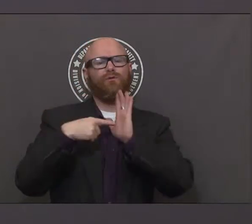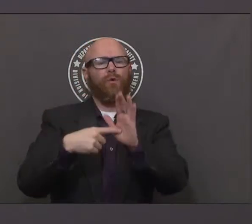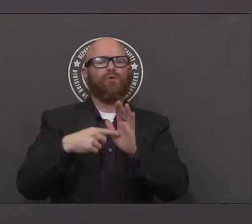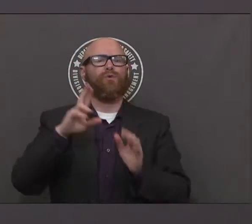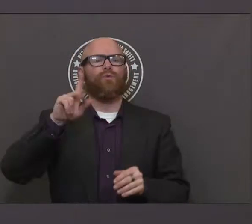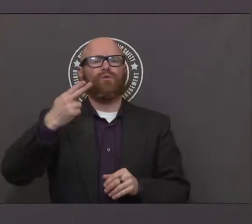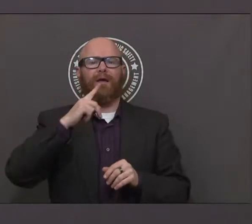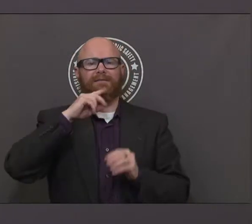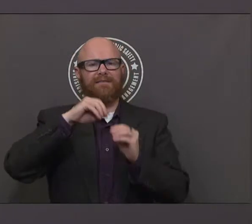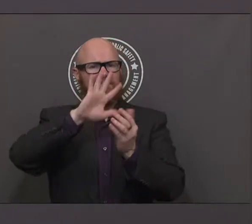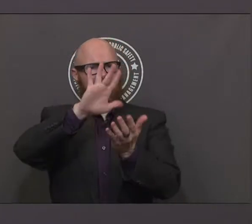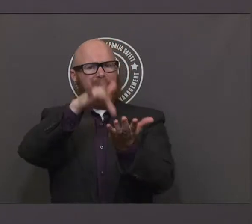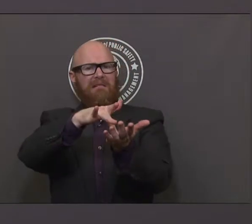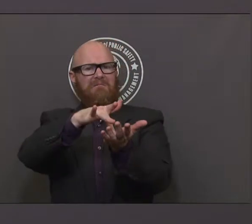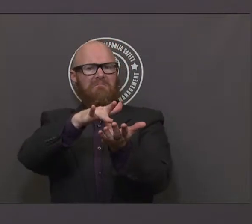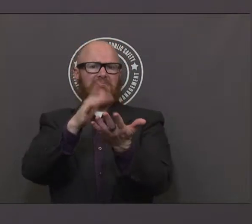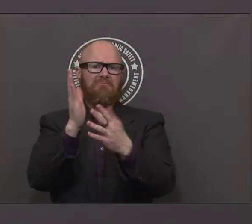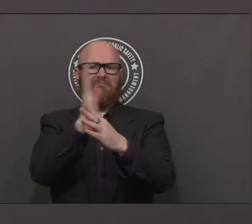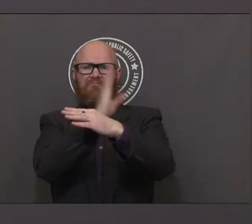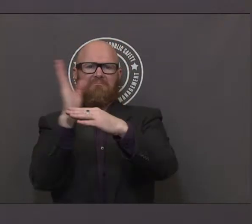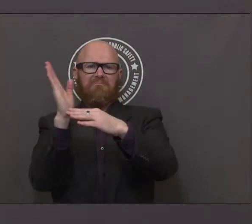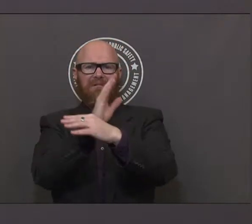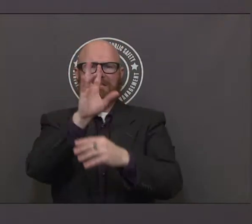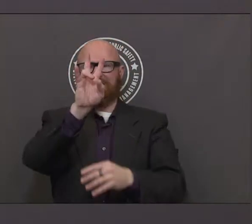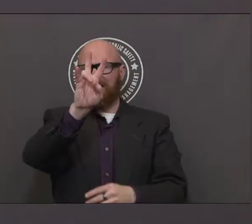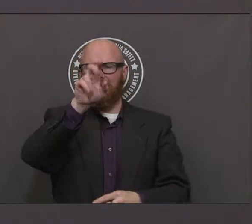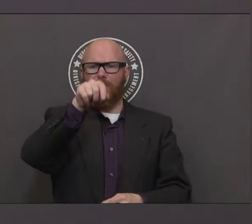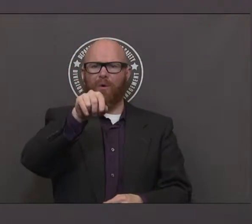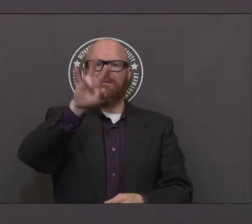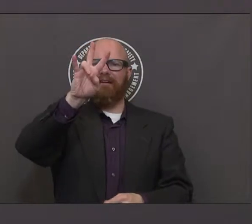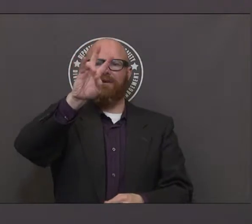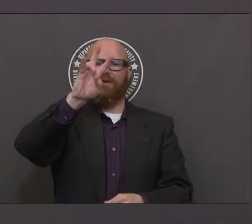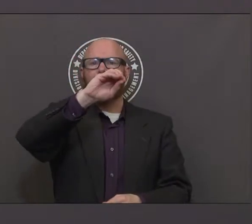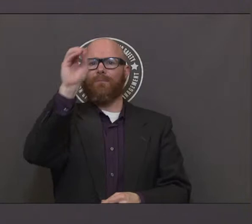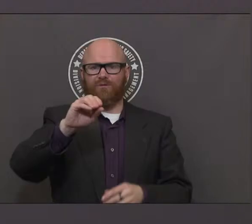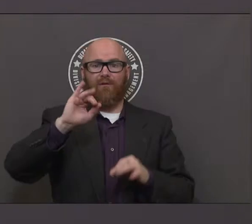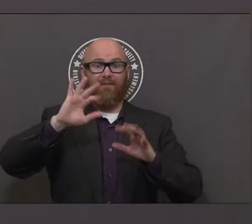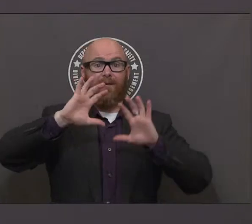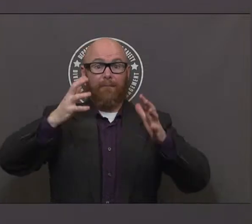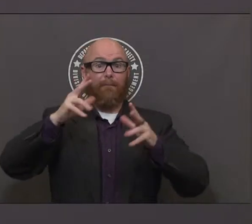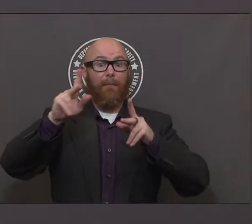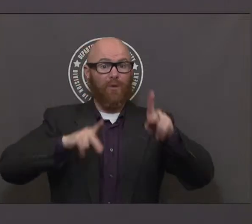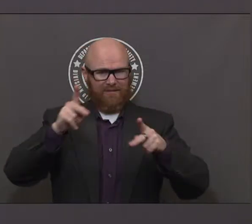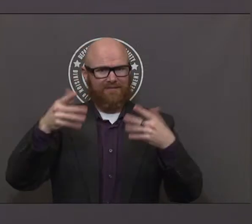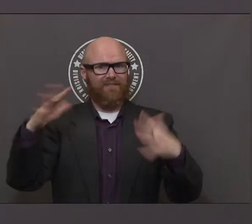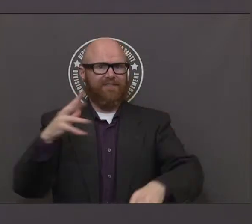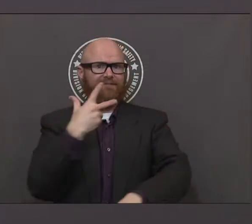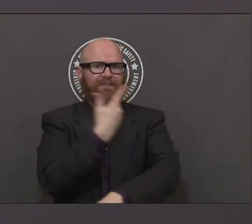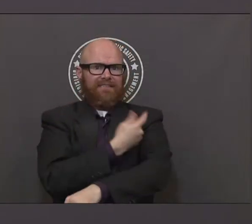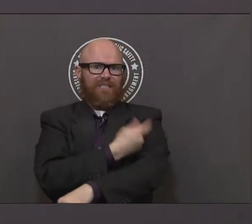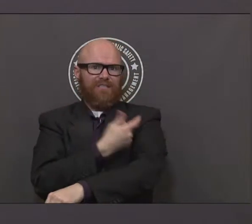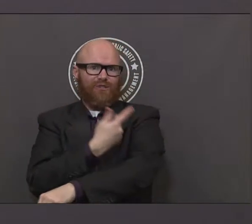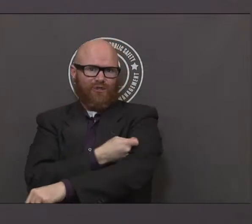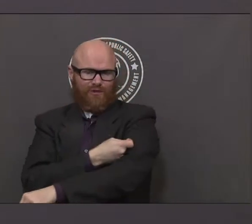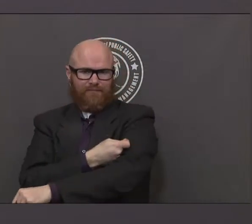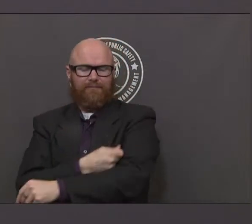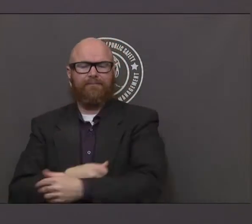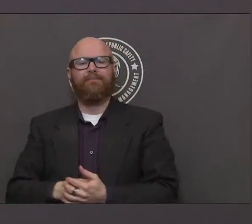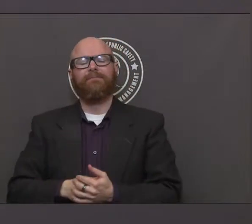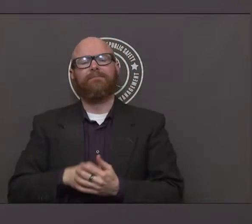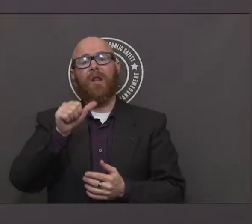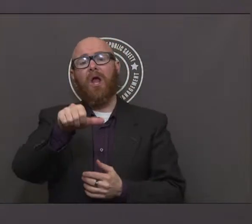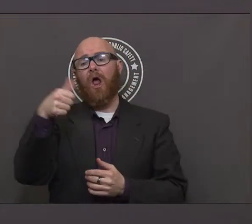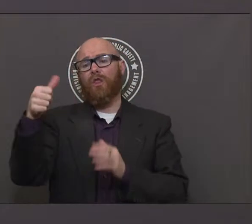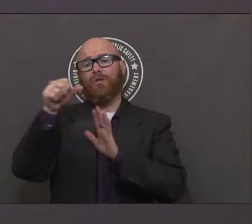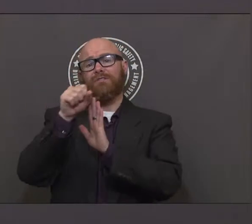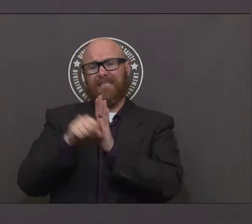the pack among states, with 7.7% of the population vaccinated so far. Other